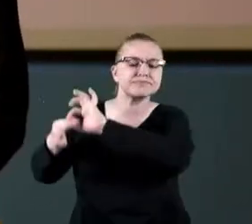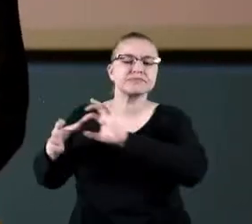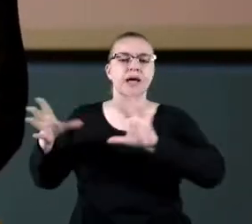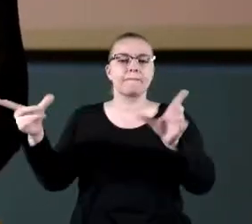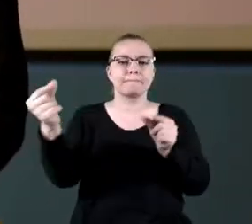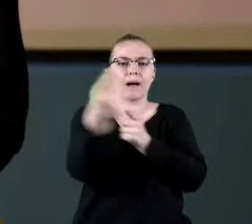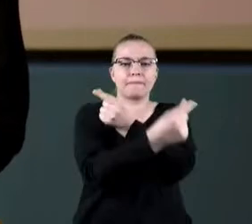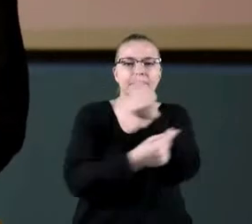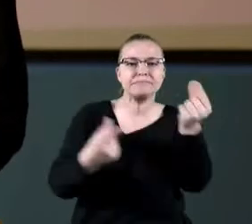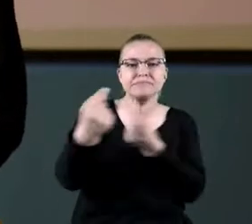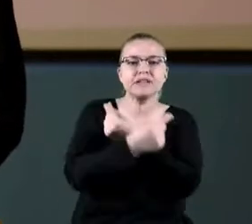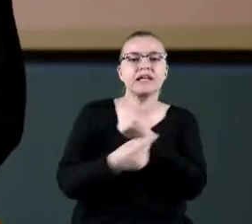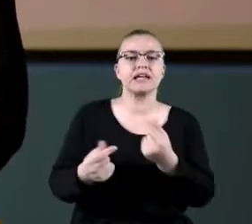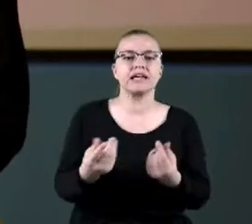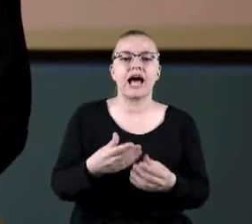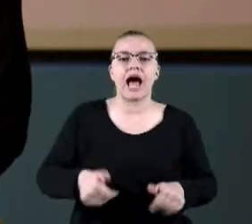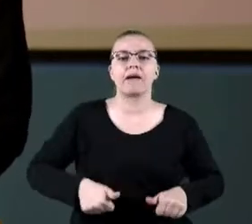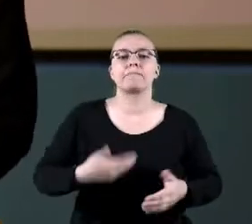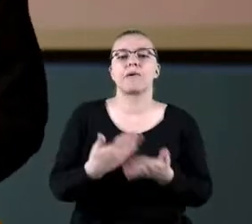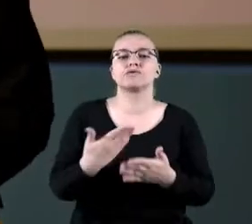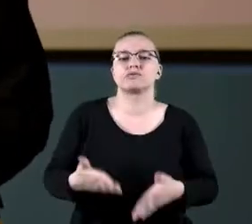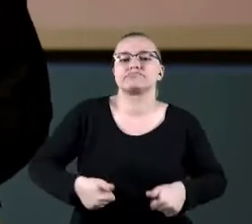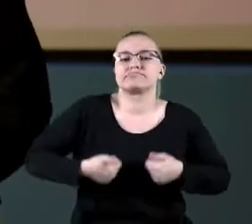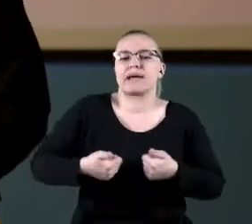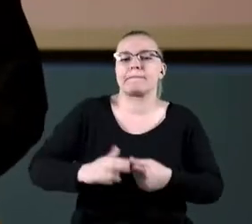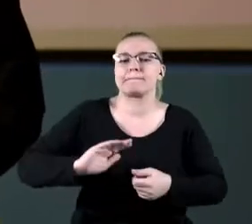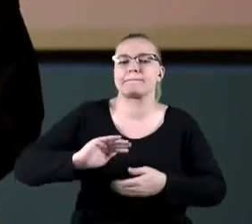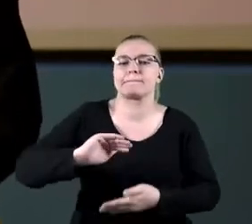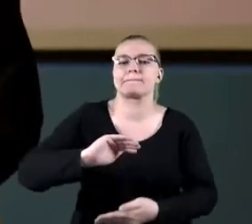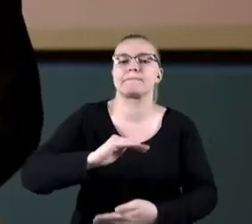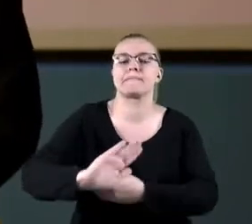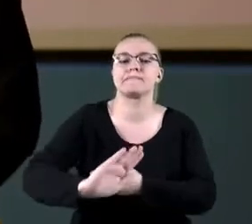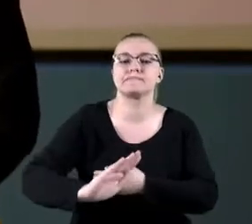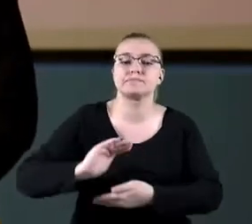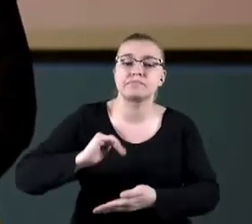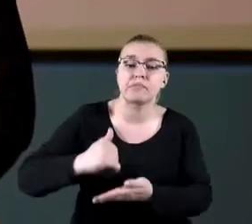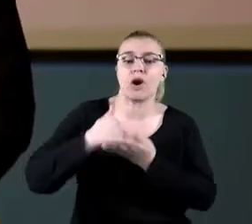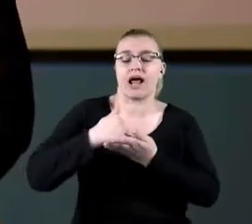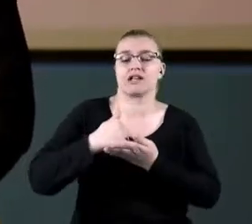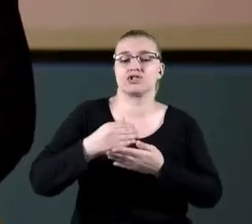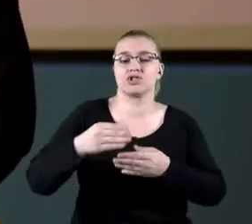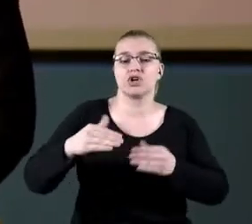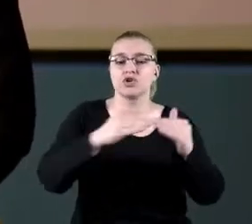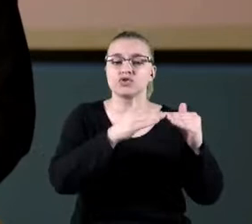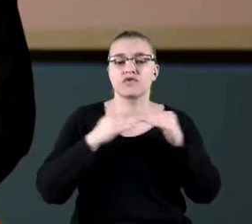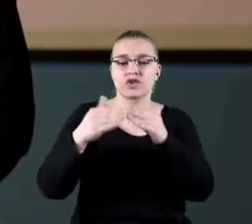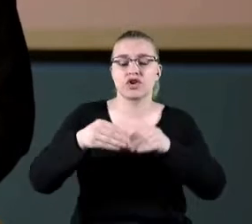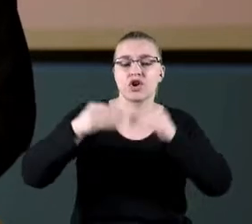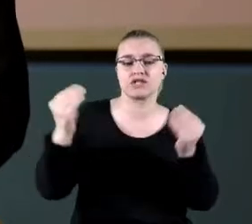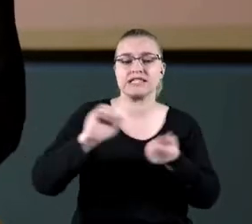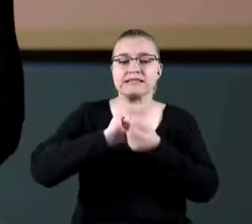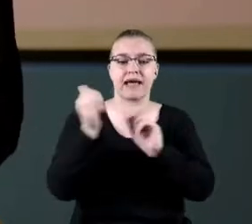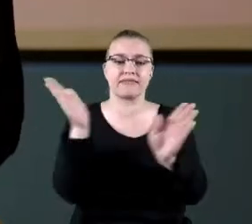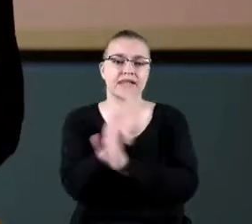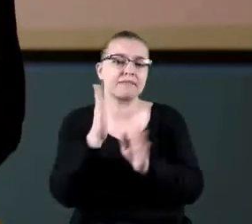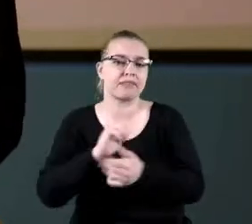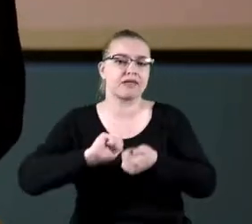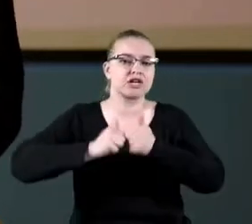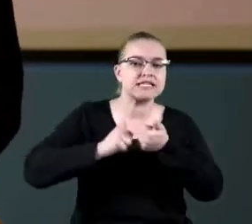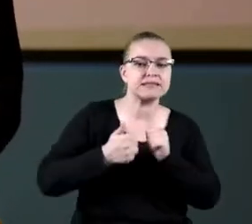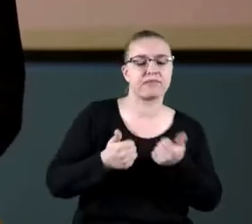sustainability issues, exploring partnership and export market for local